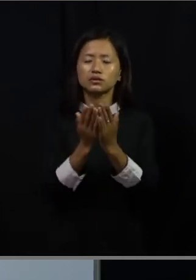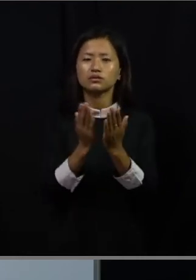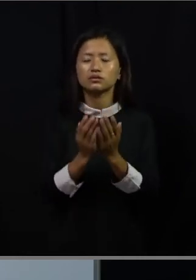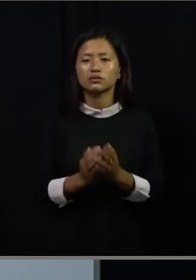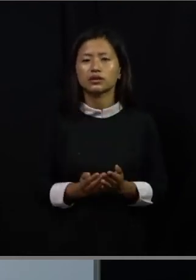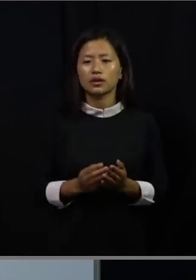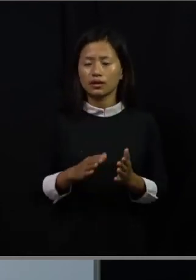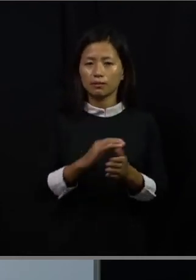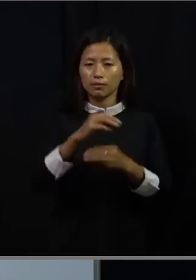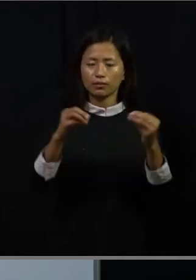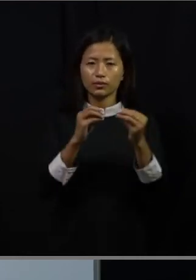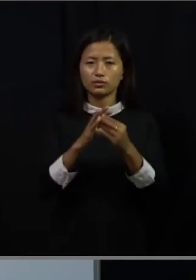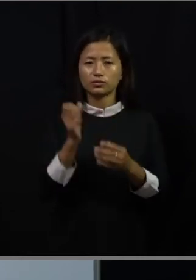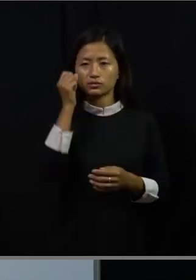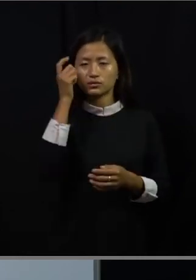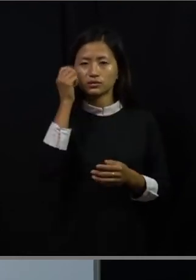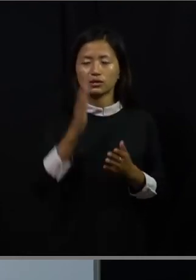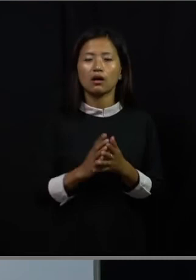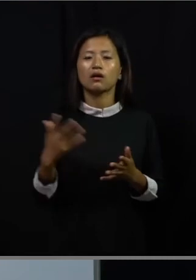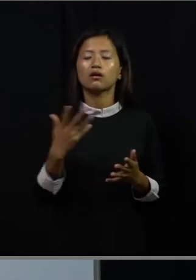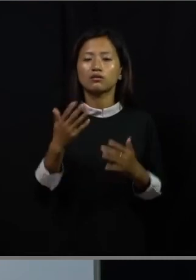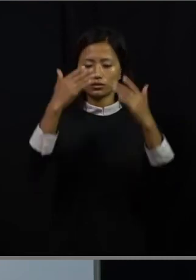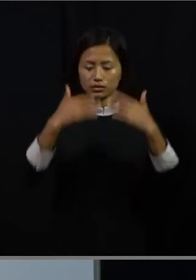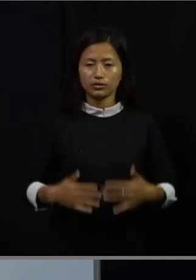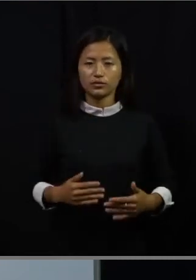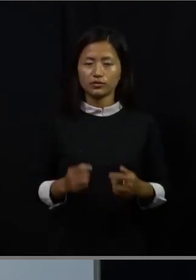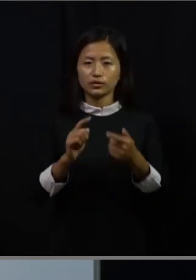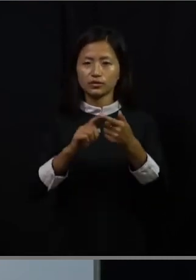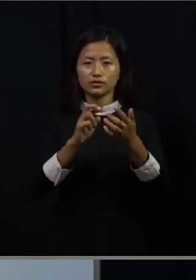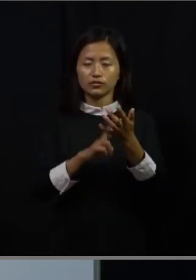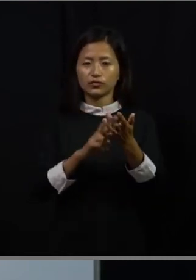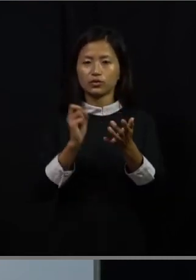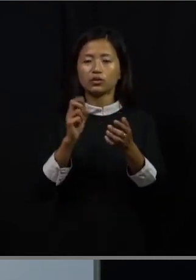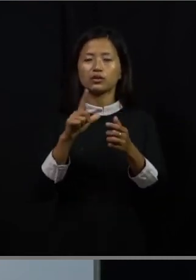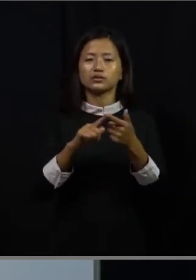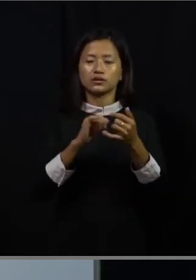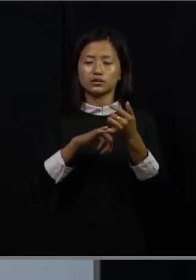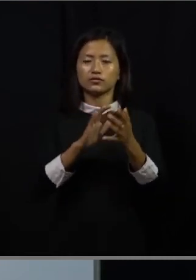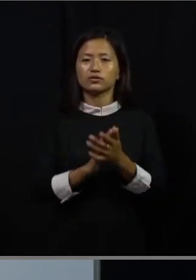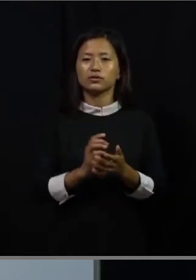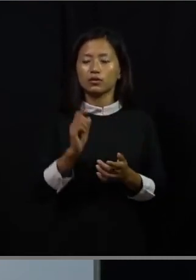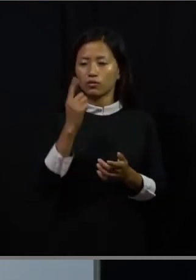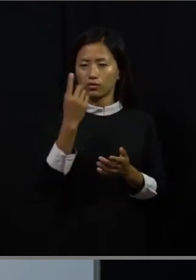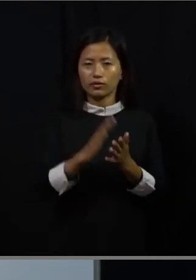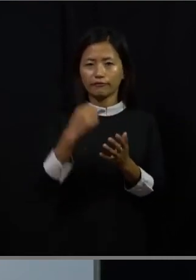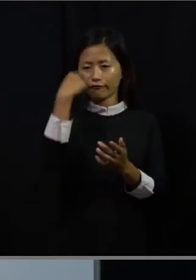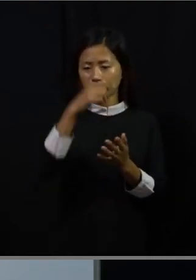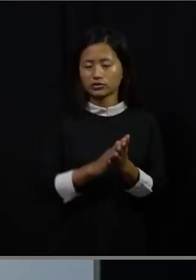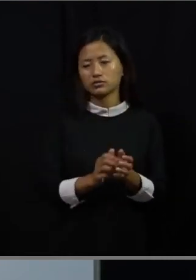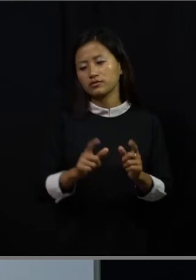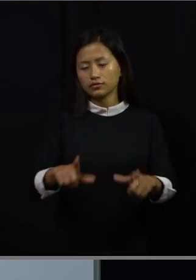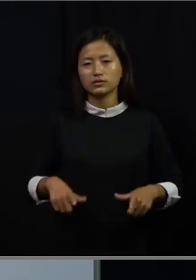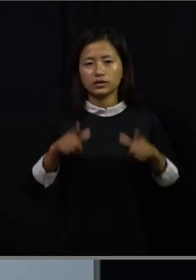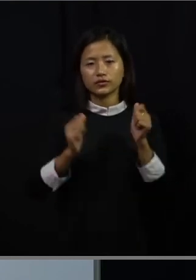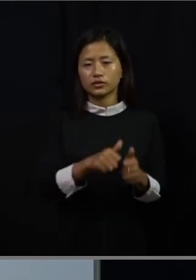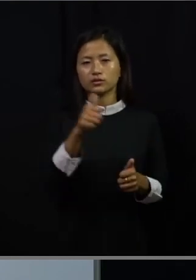they also try to understand how humans have evolved, okay, from one phase of life to